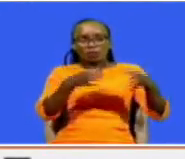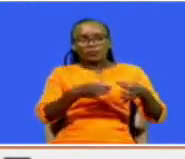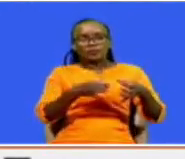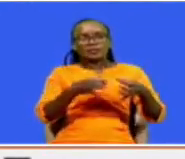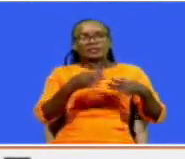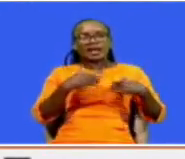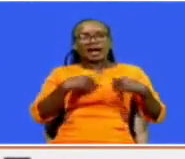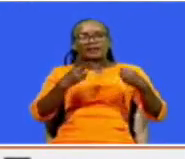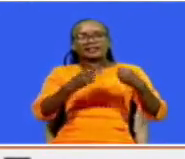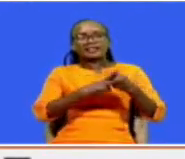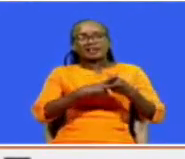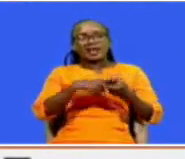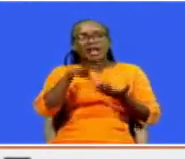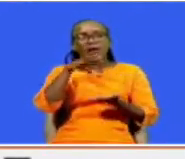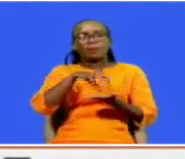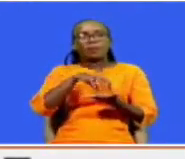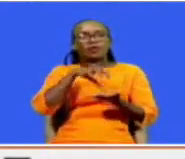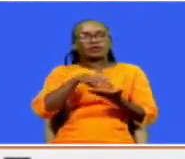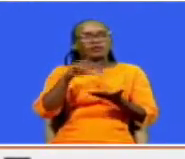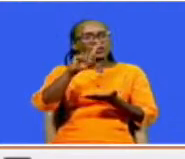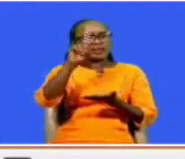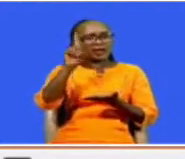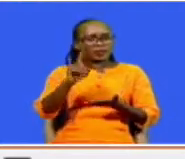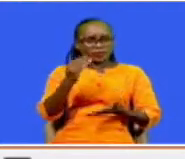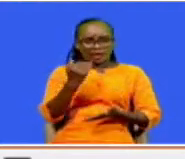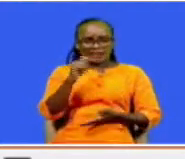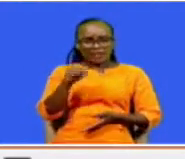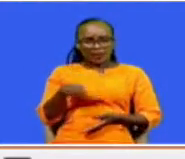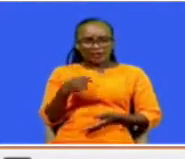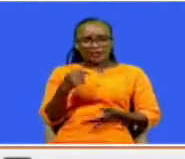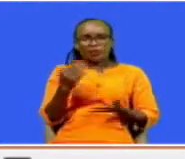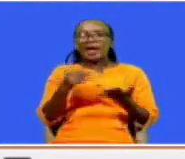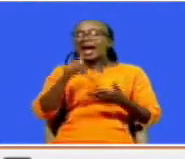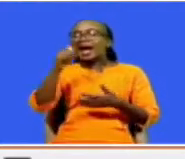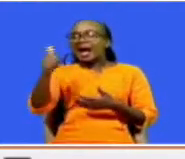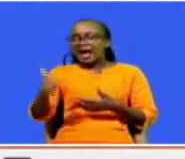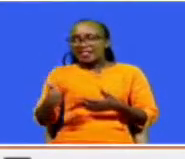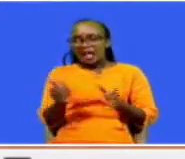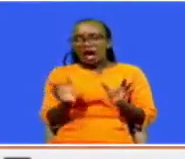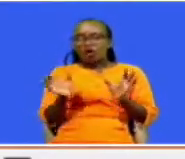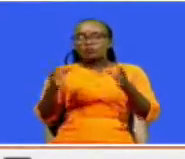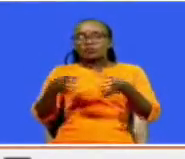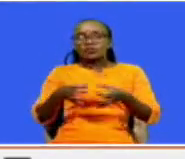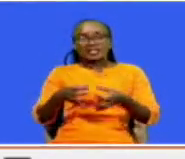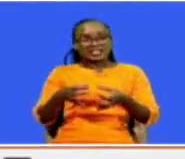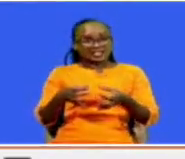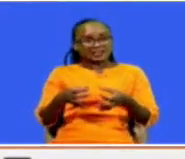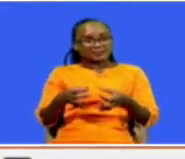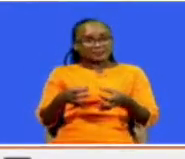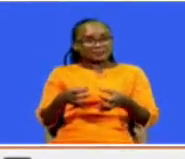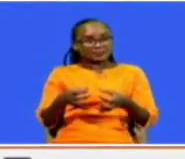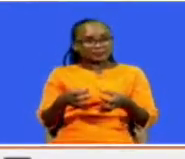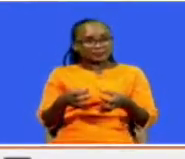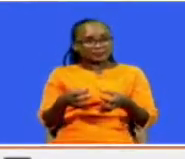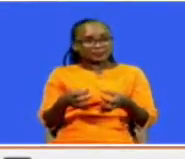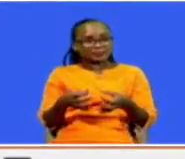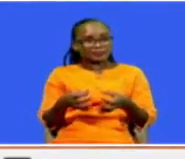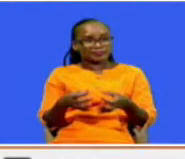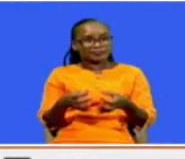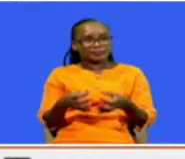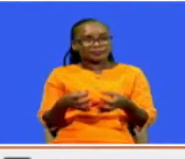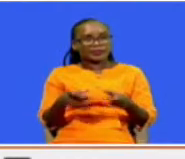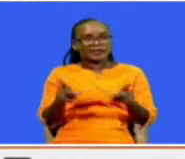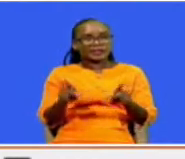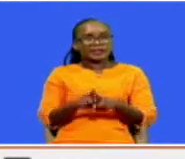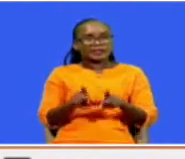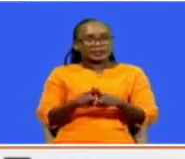probably taking 7 slots, you question yourself, where are these other communities? This is just impunity. Just the